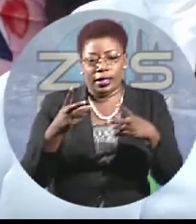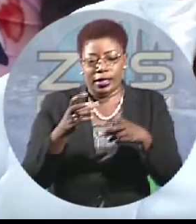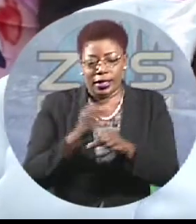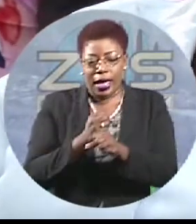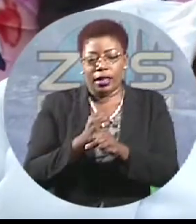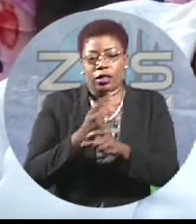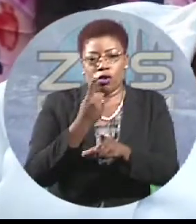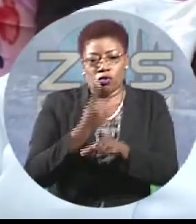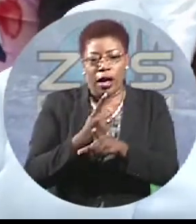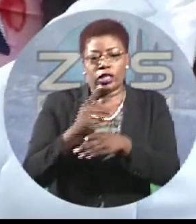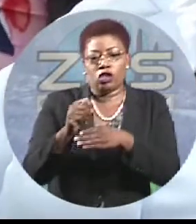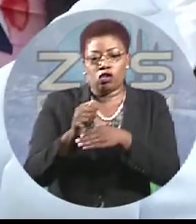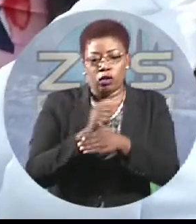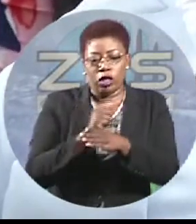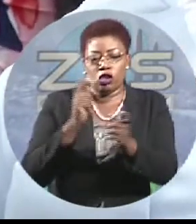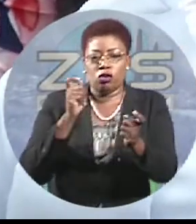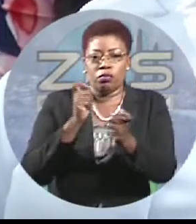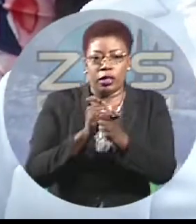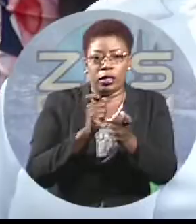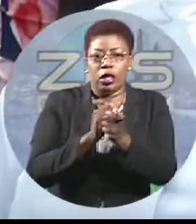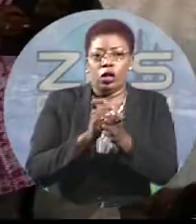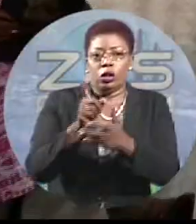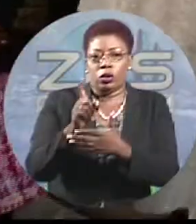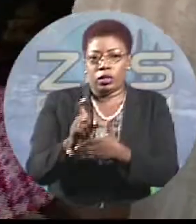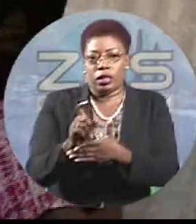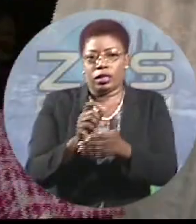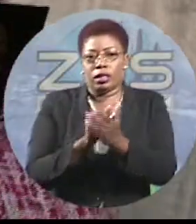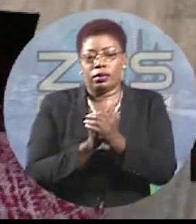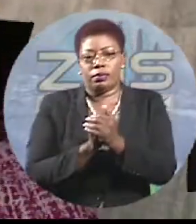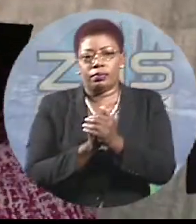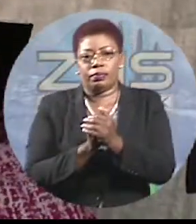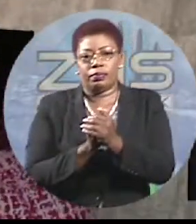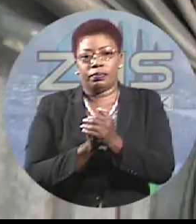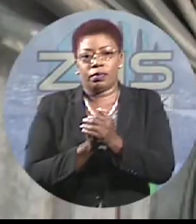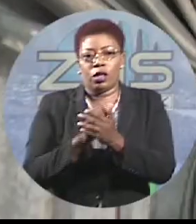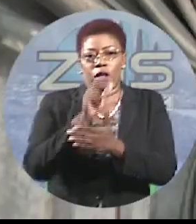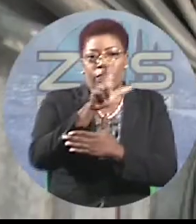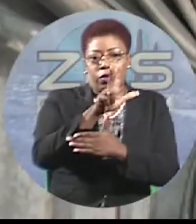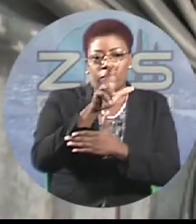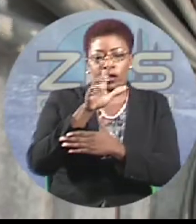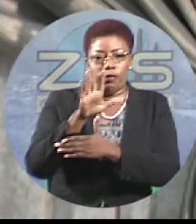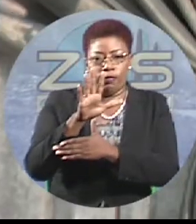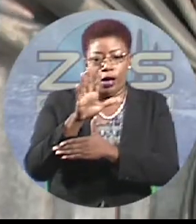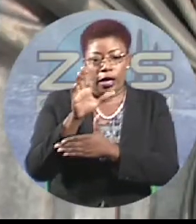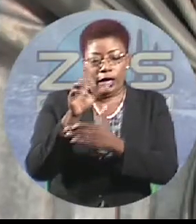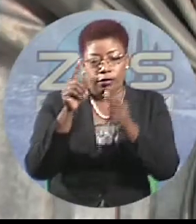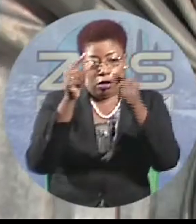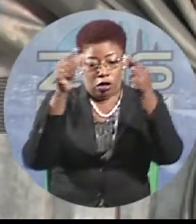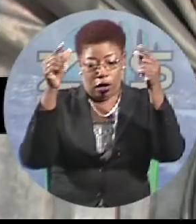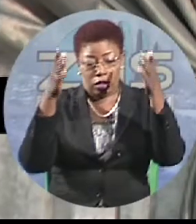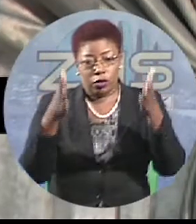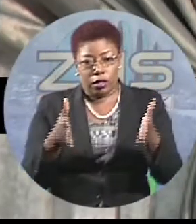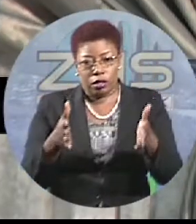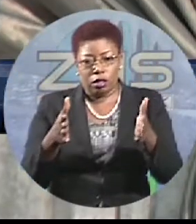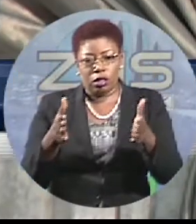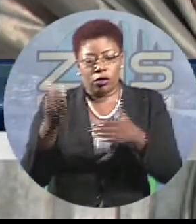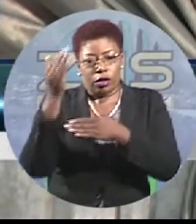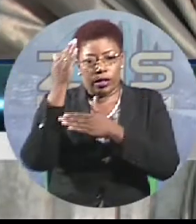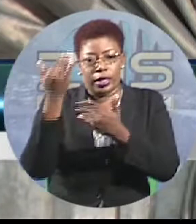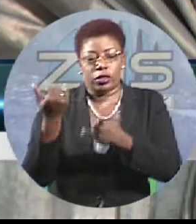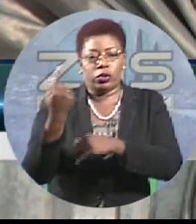necessary training to meet those demands. The 35 graduates we recognize